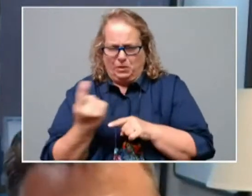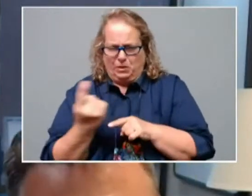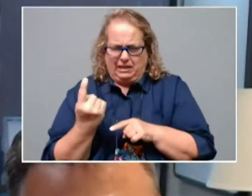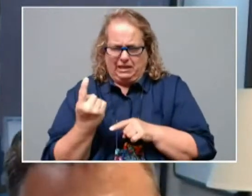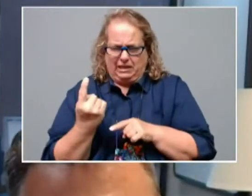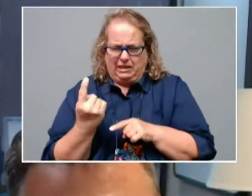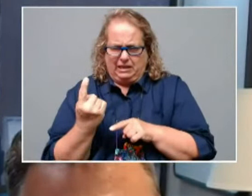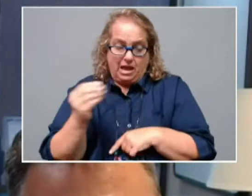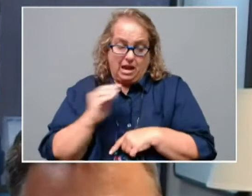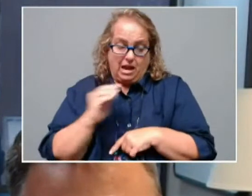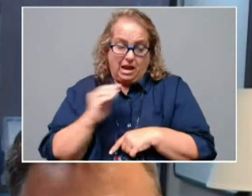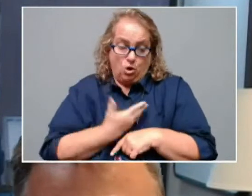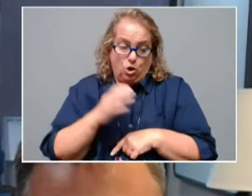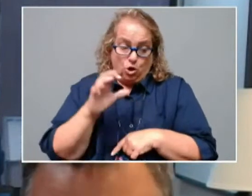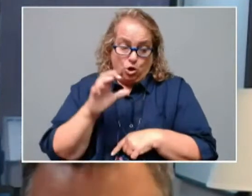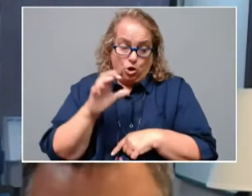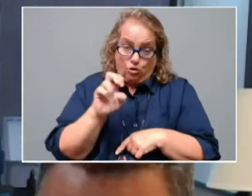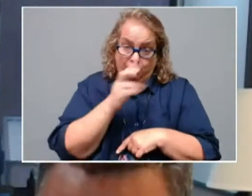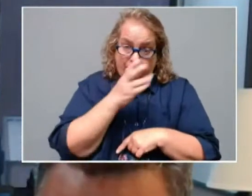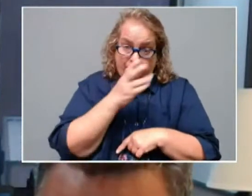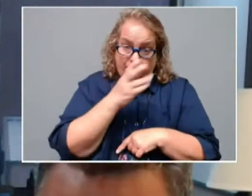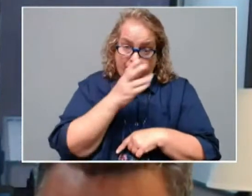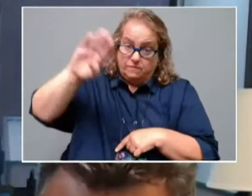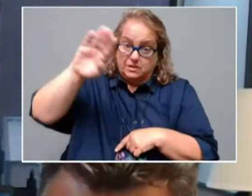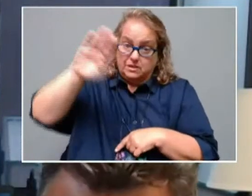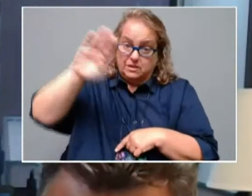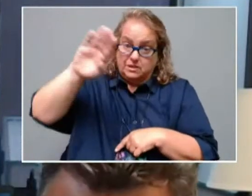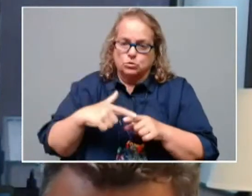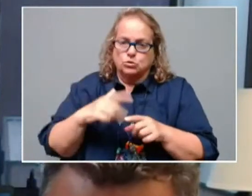our curve appears to be getting sharper.